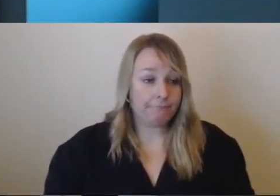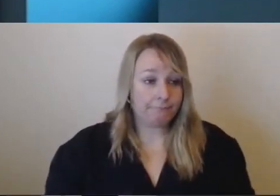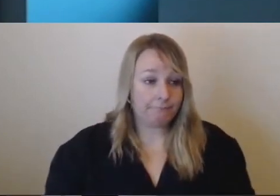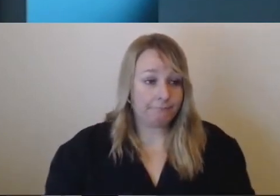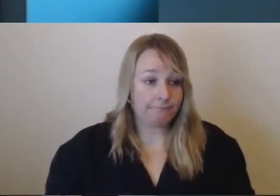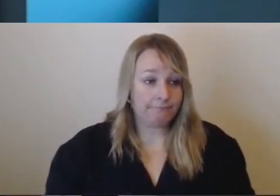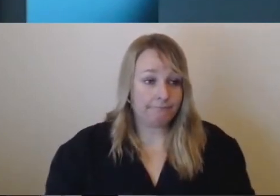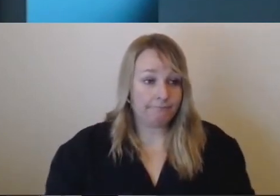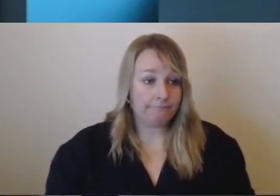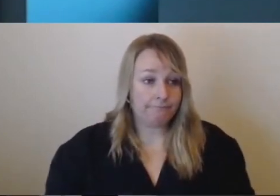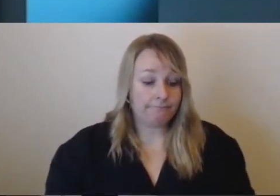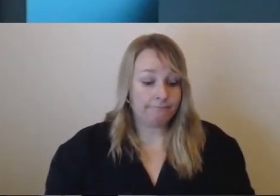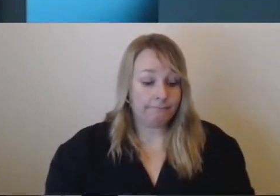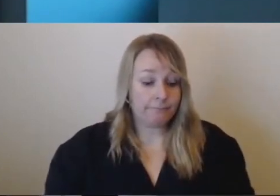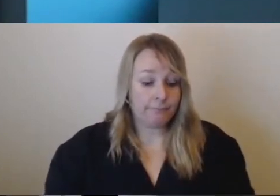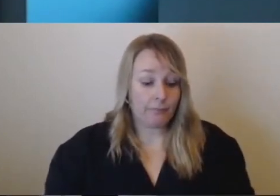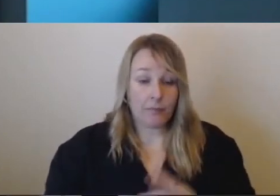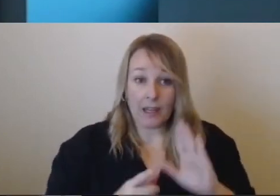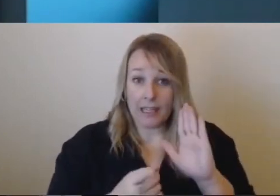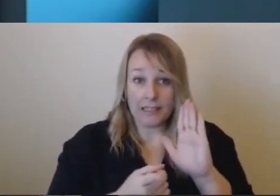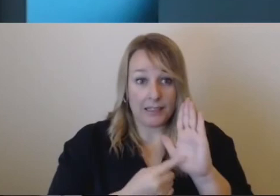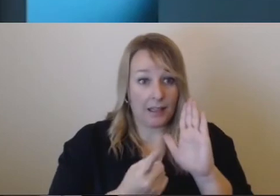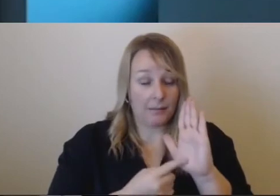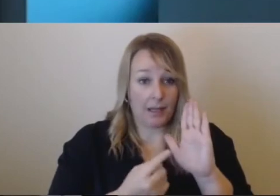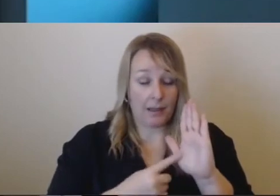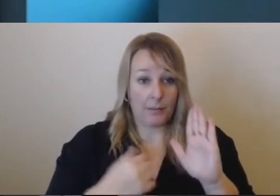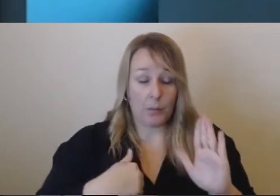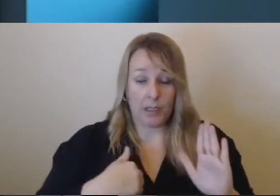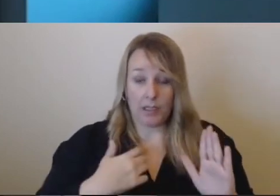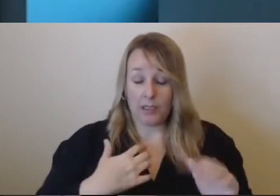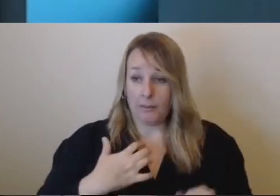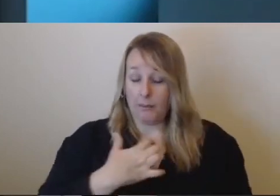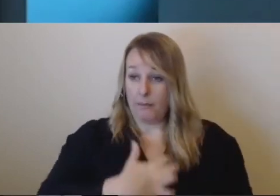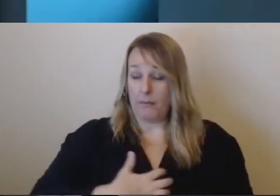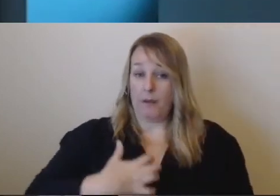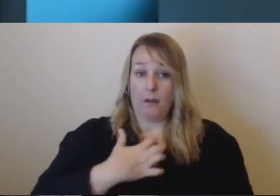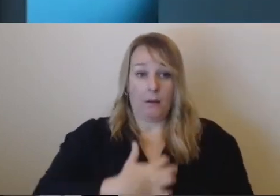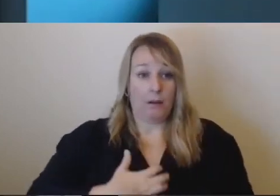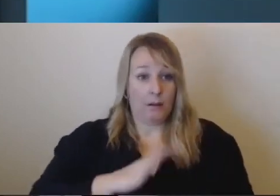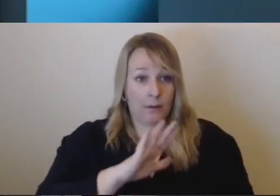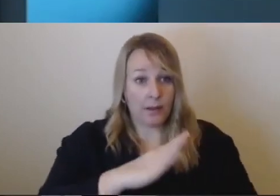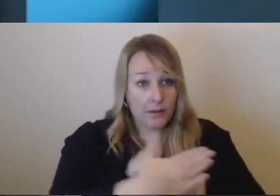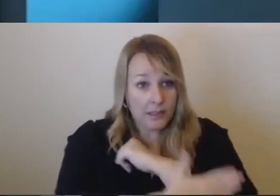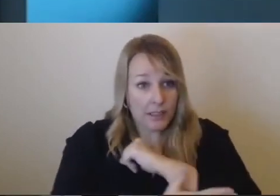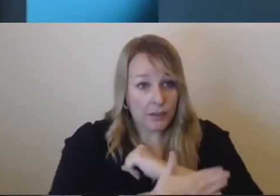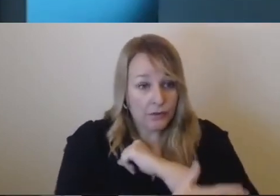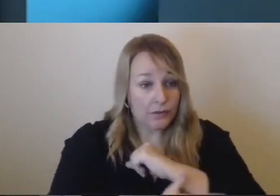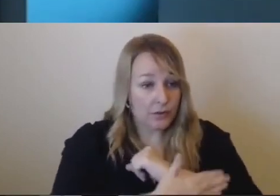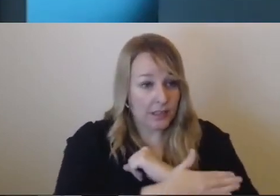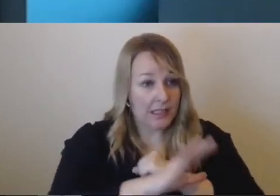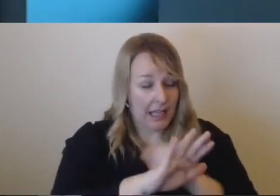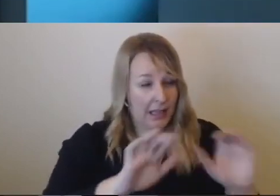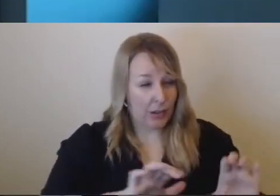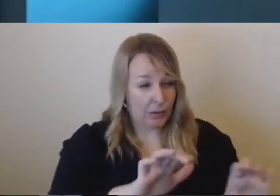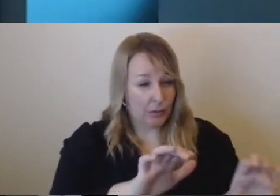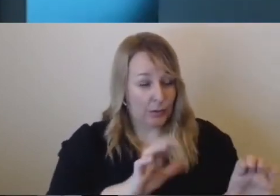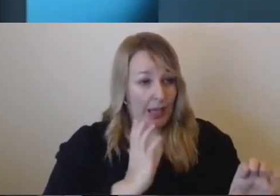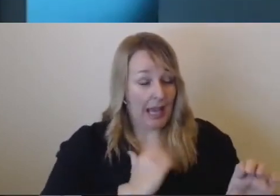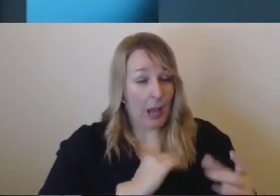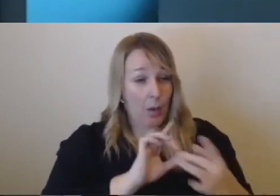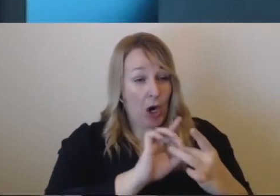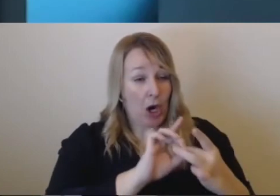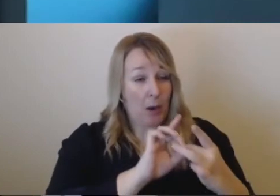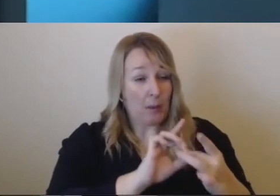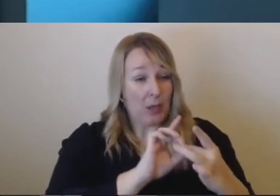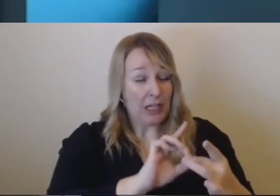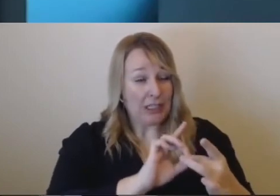we are so appalled by what those countries are doing that it really limits the possibility for cooperation, because we don't want to